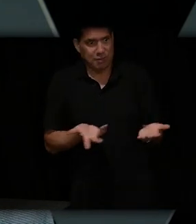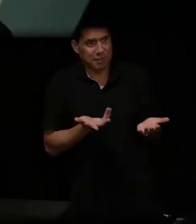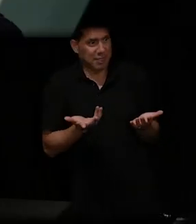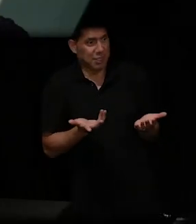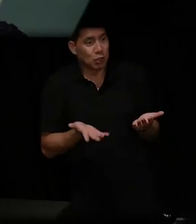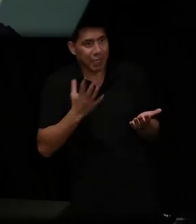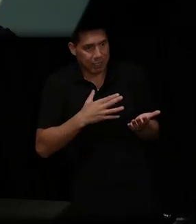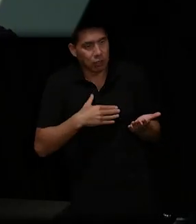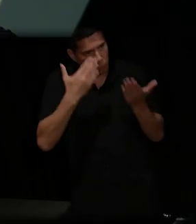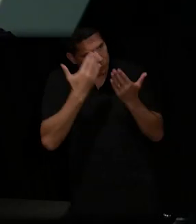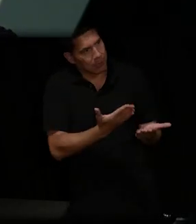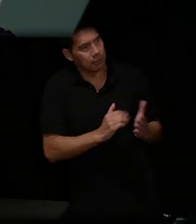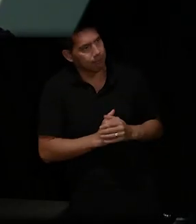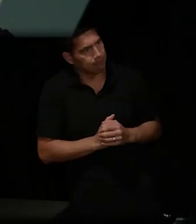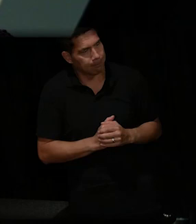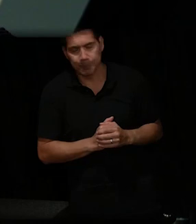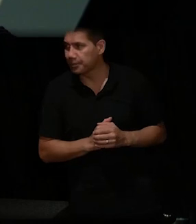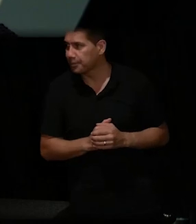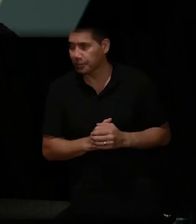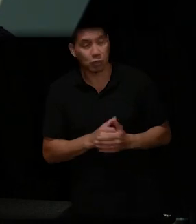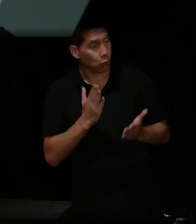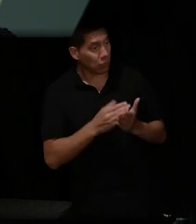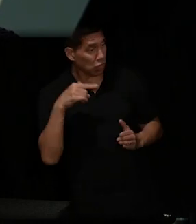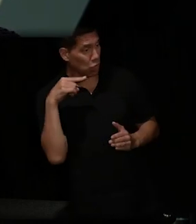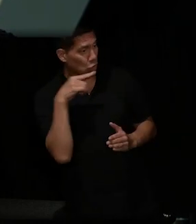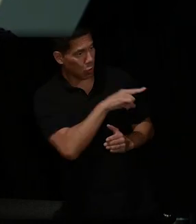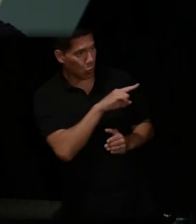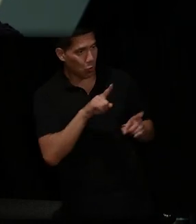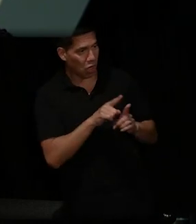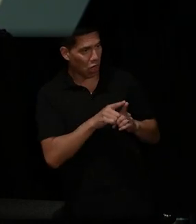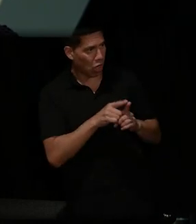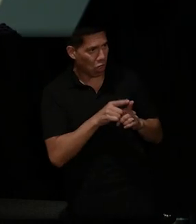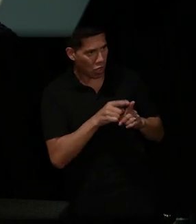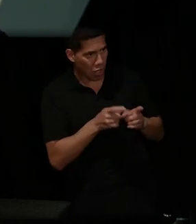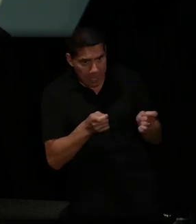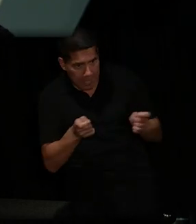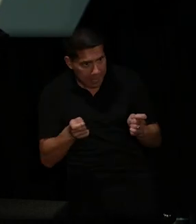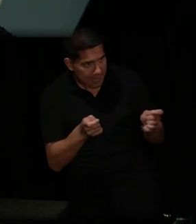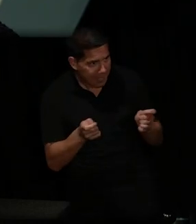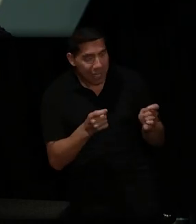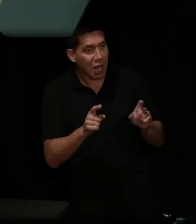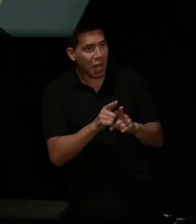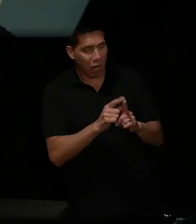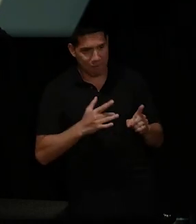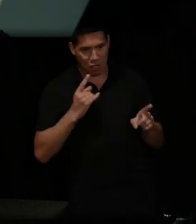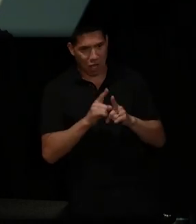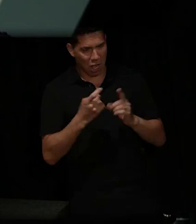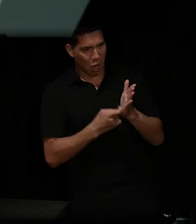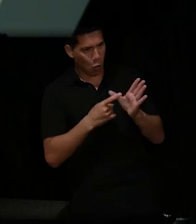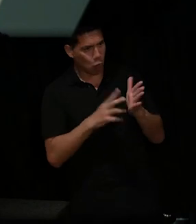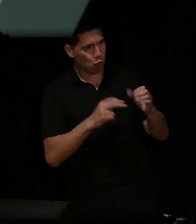respected. And you really were wrangling them, and you get that real sense of that relationship